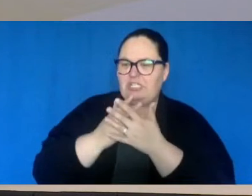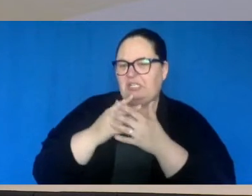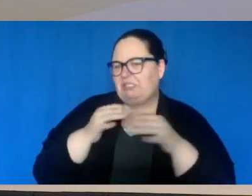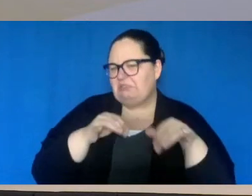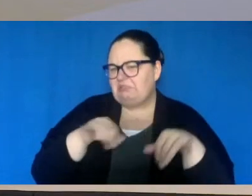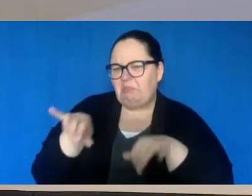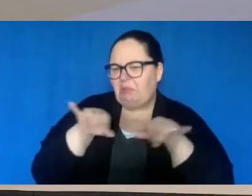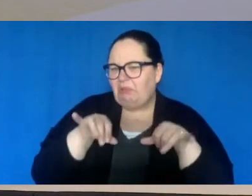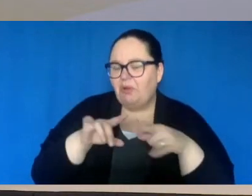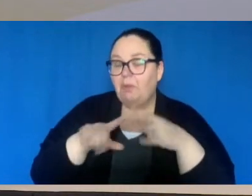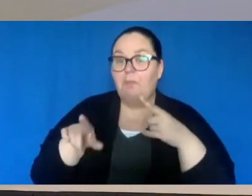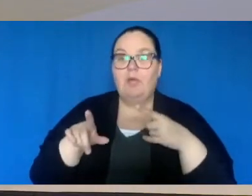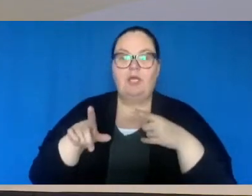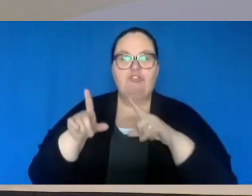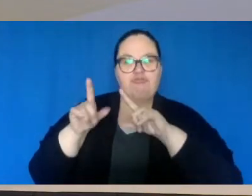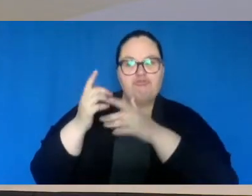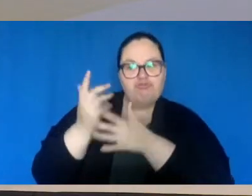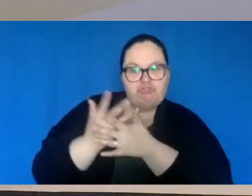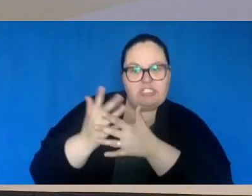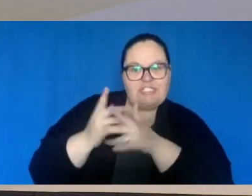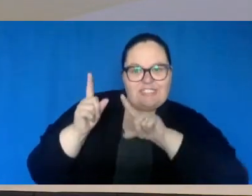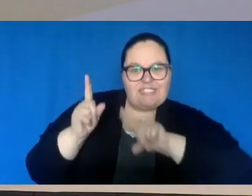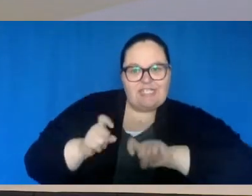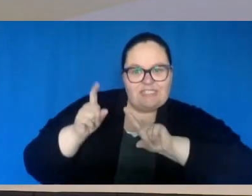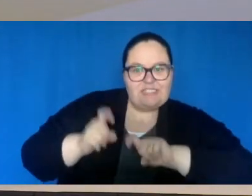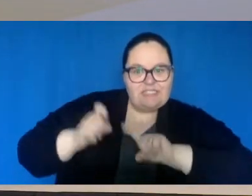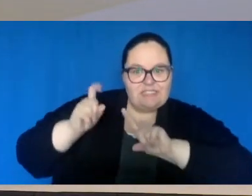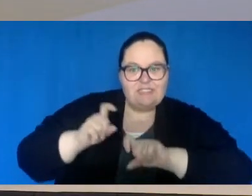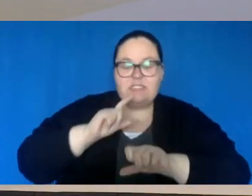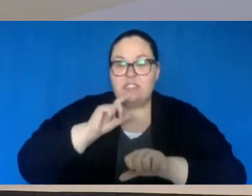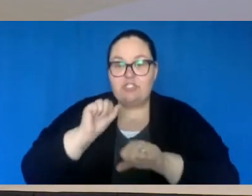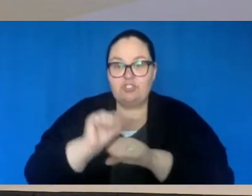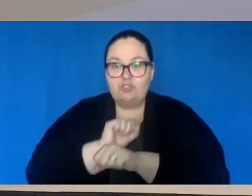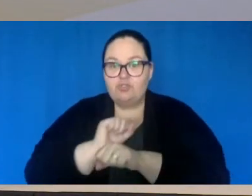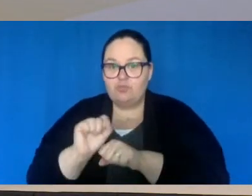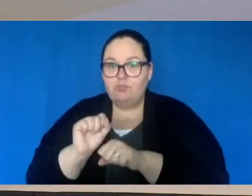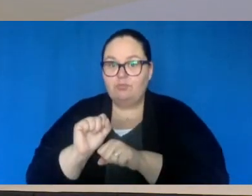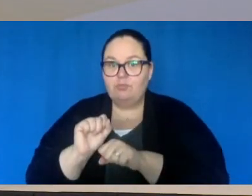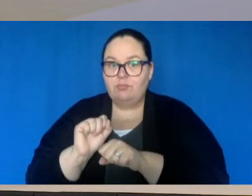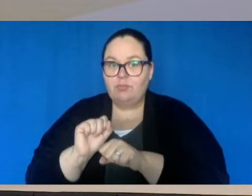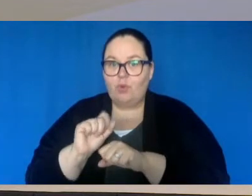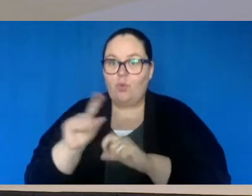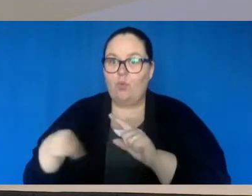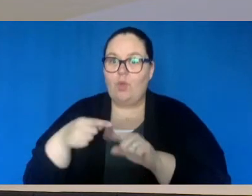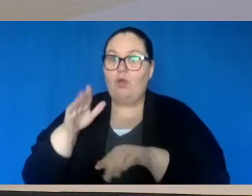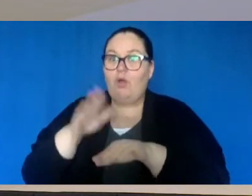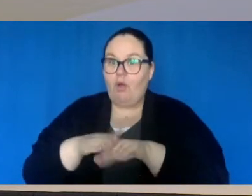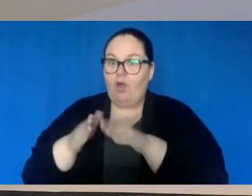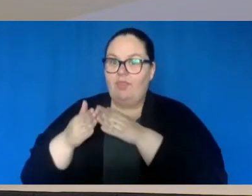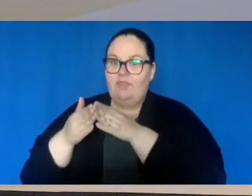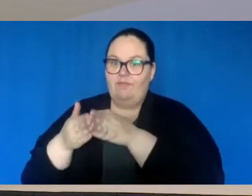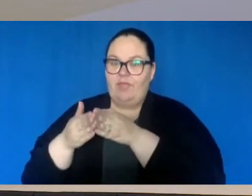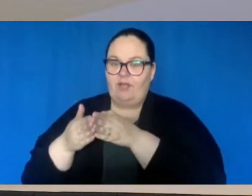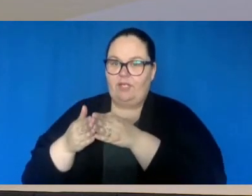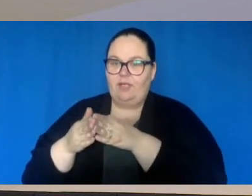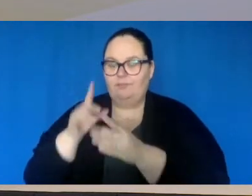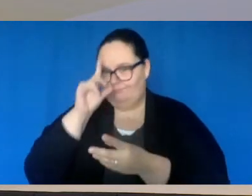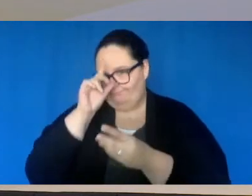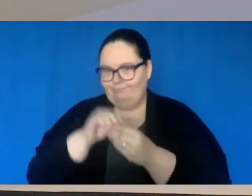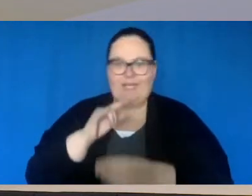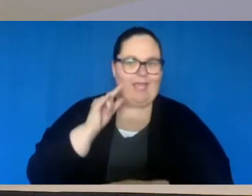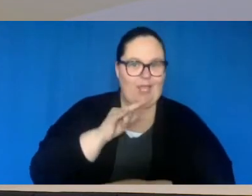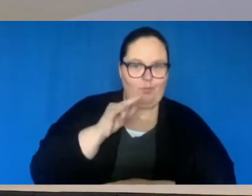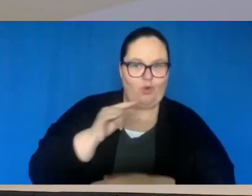do some screening and testing actually while on the ferry itself. And so that is